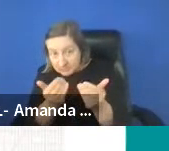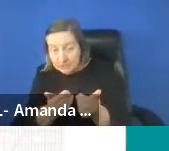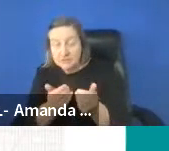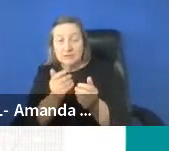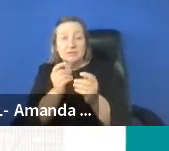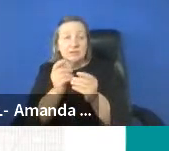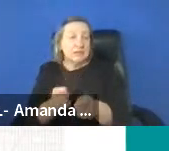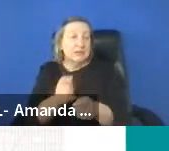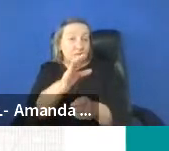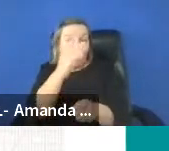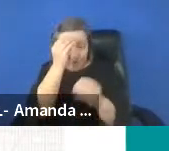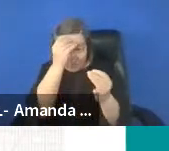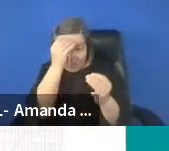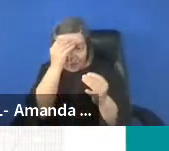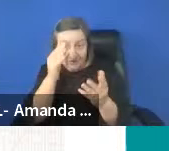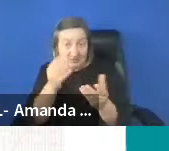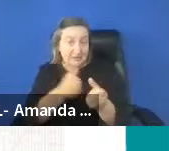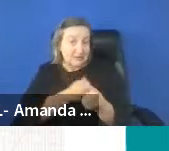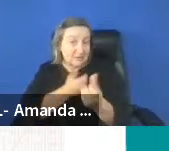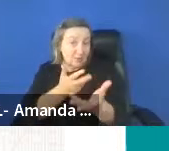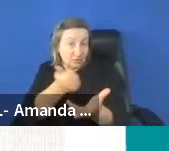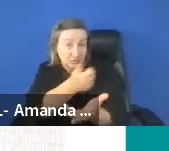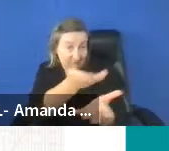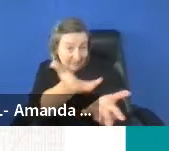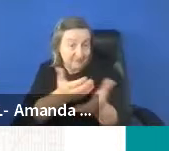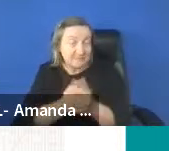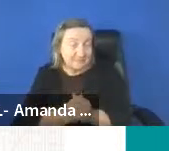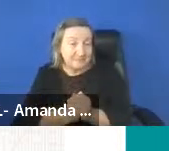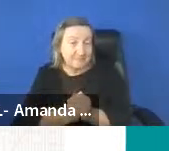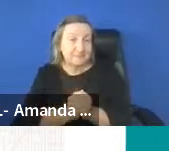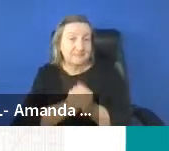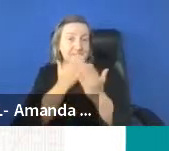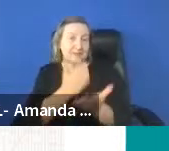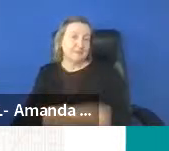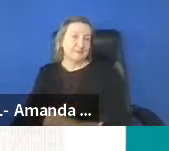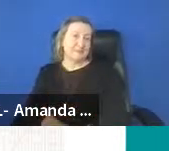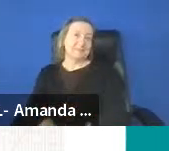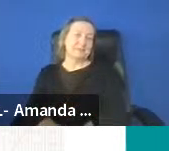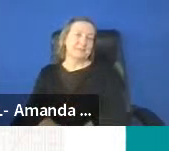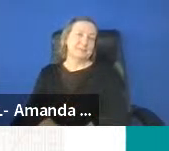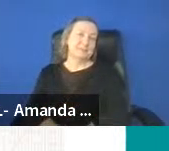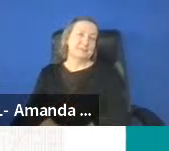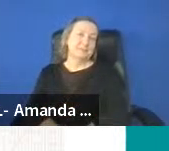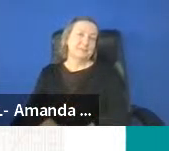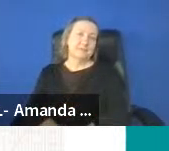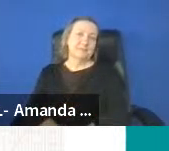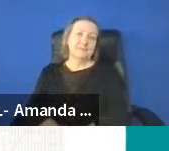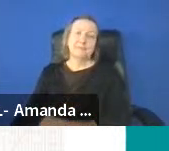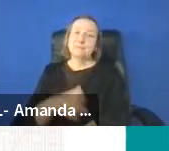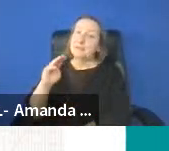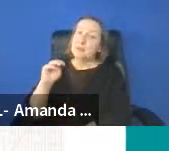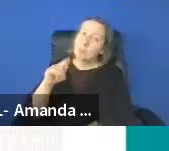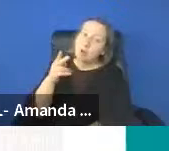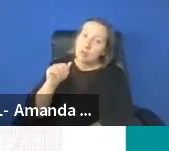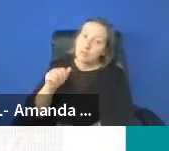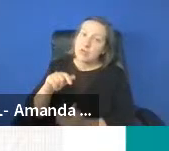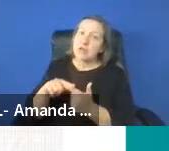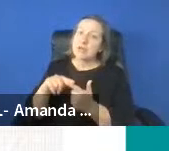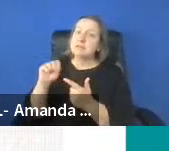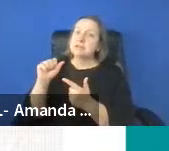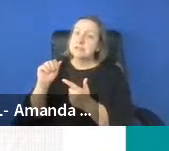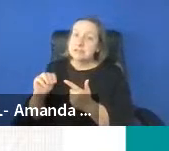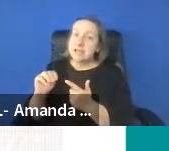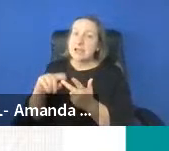your thoughts, express yourself. That's it. Thank you. Looks like we have Martha, Sam, and then Tom.